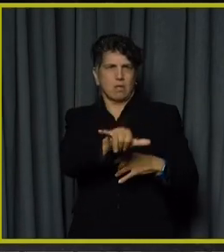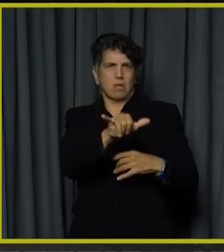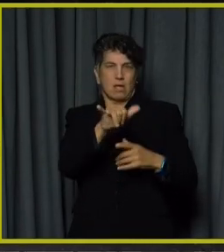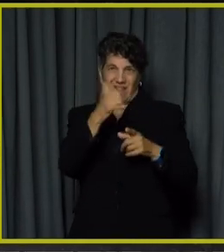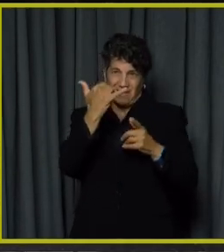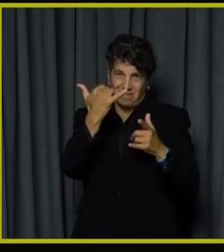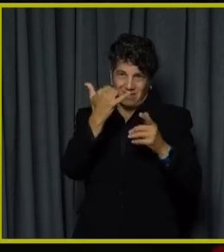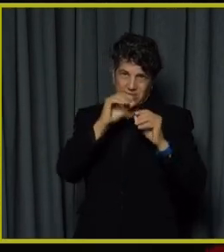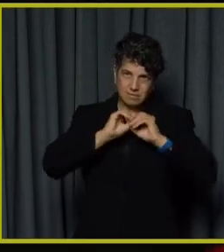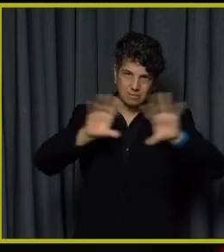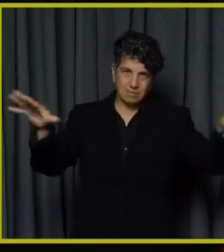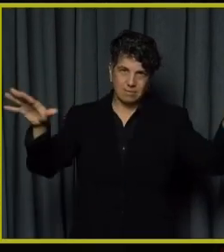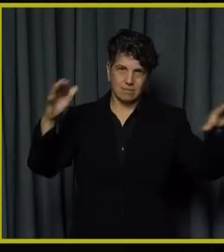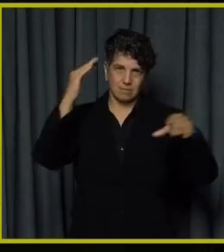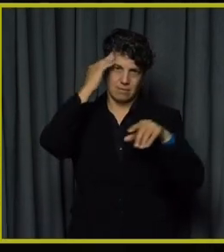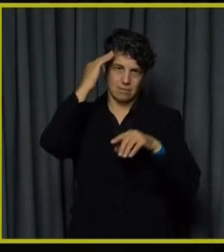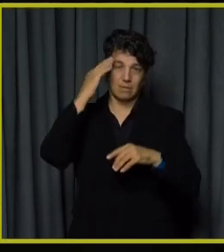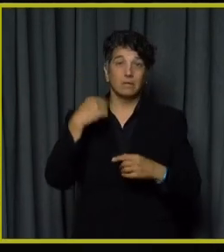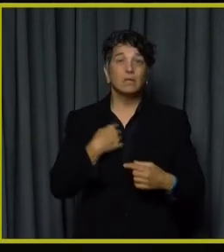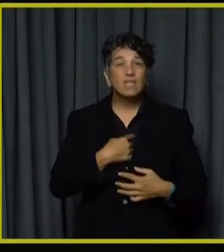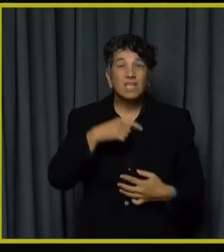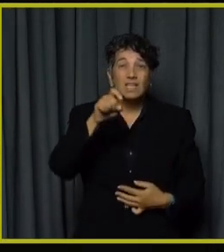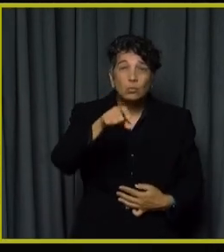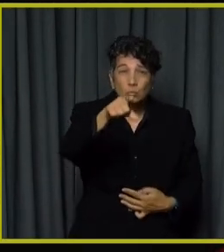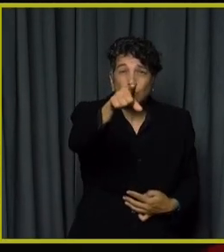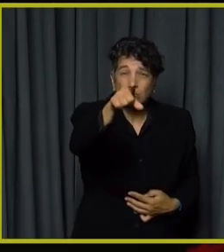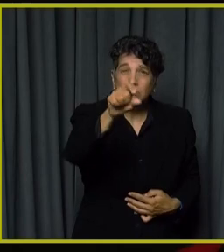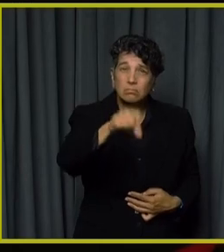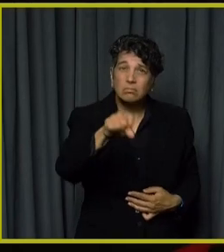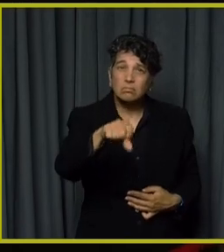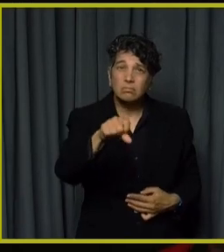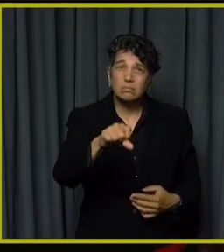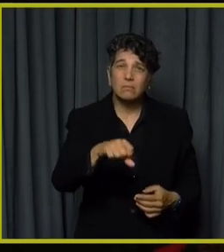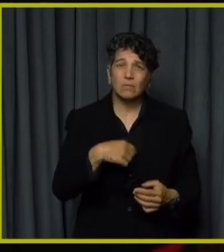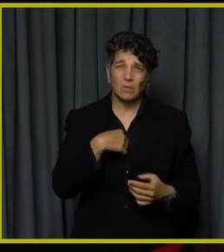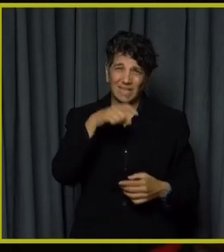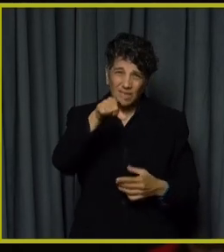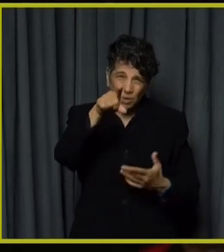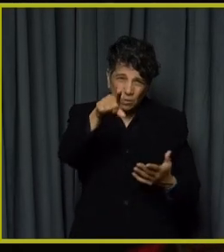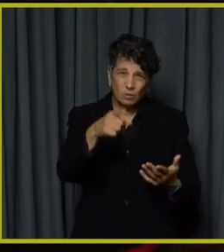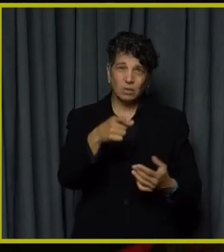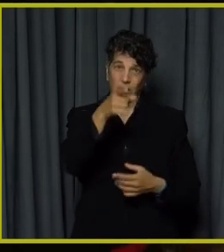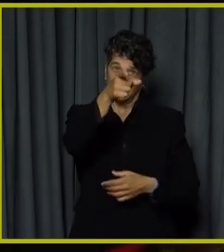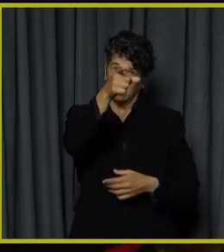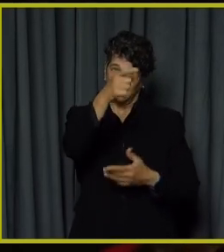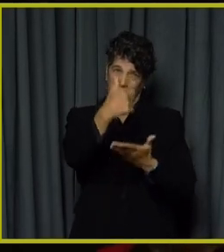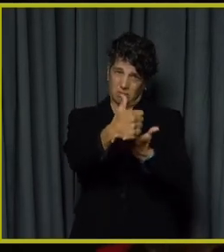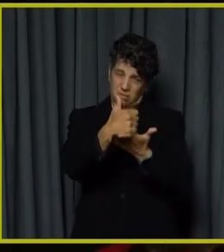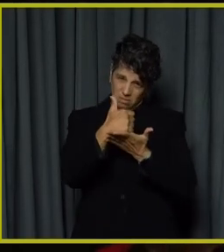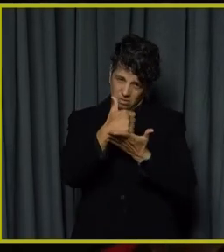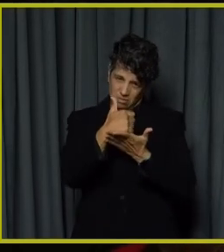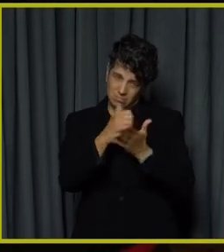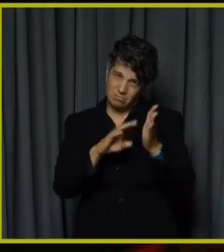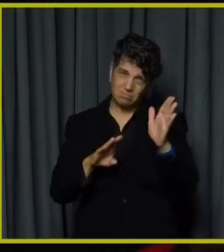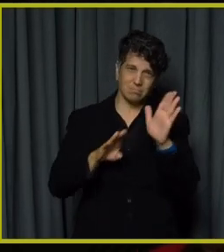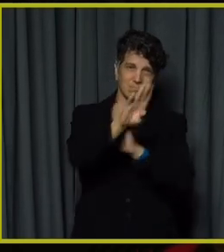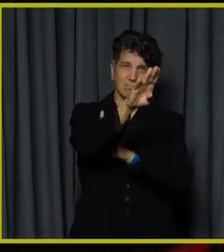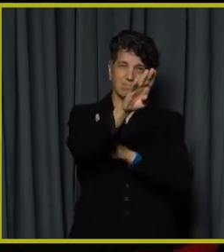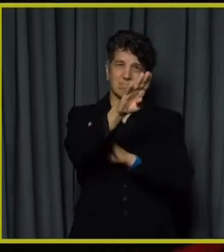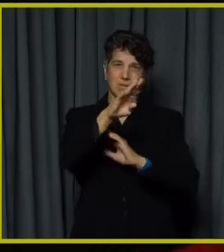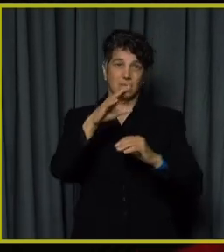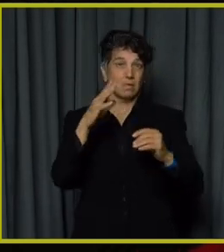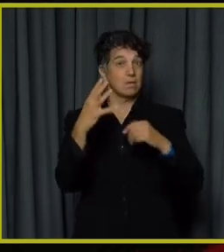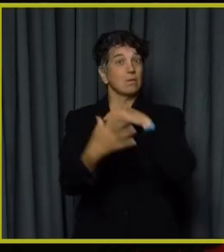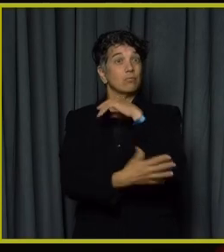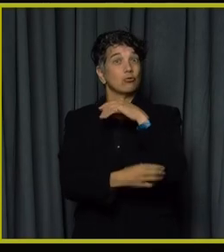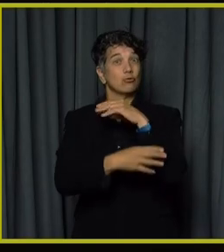you. We need you to help build the Poor People's Campaign, a national call for a moral revival.